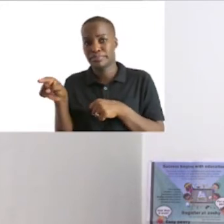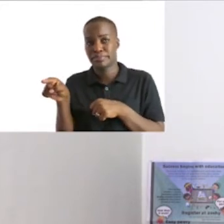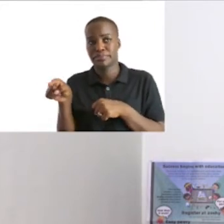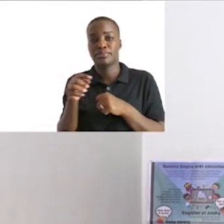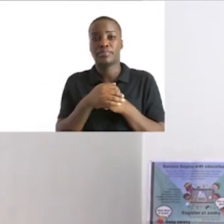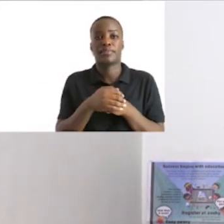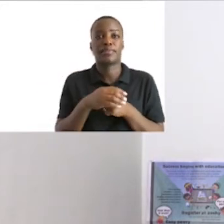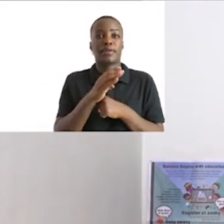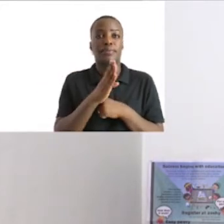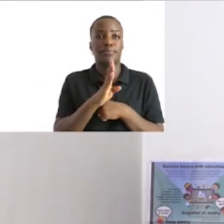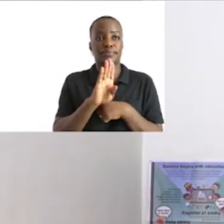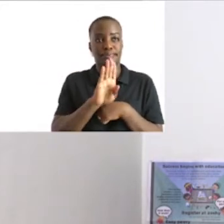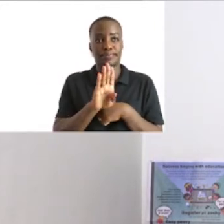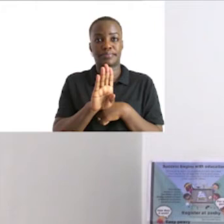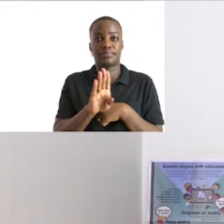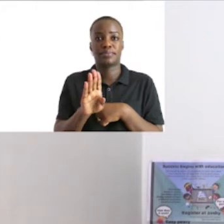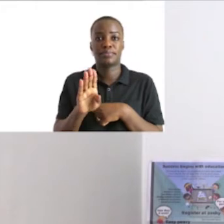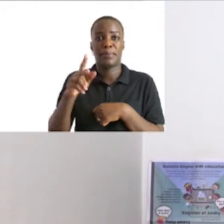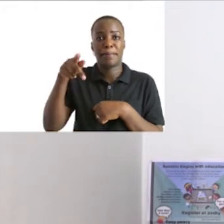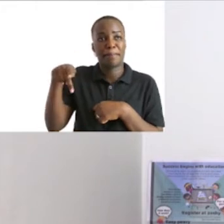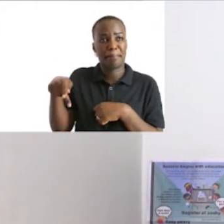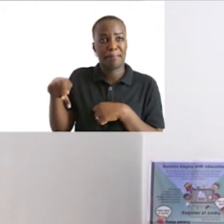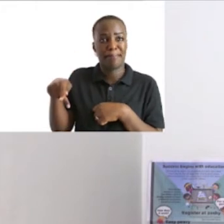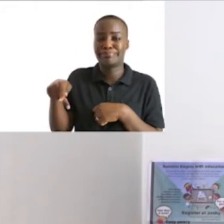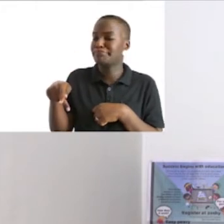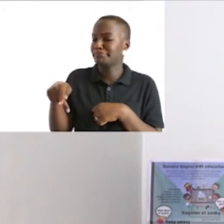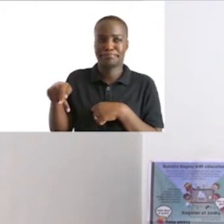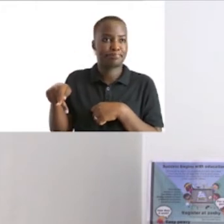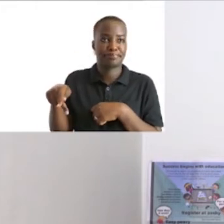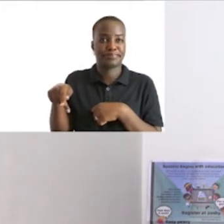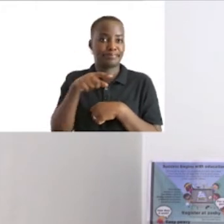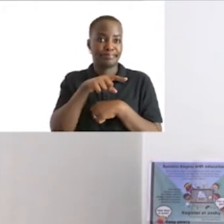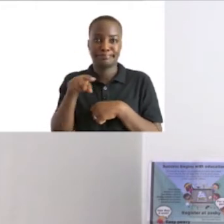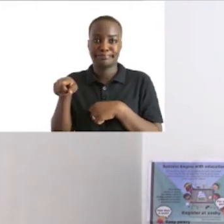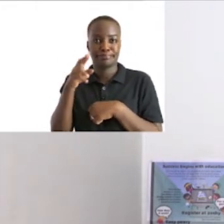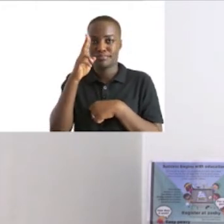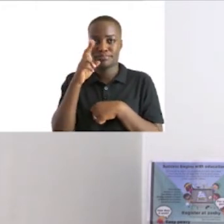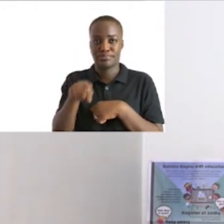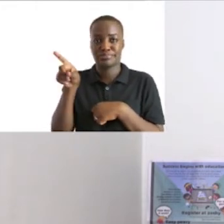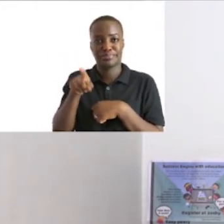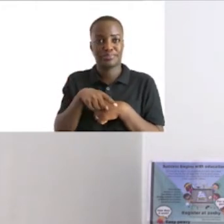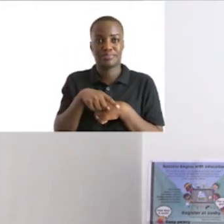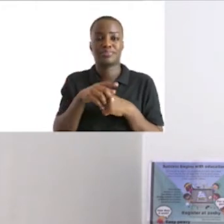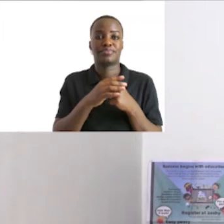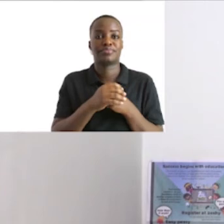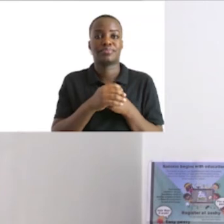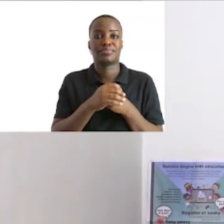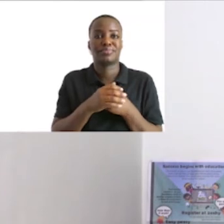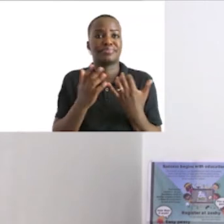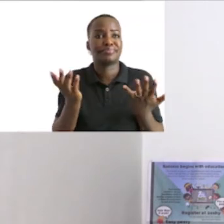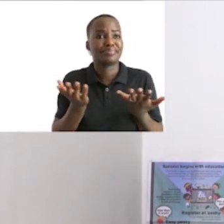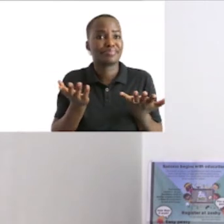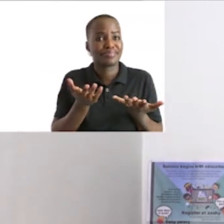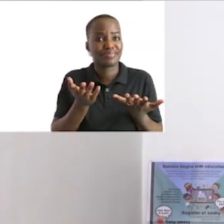across. B, p. No, this is not correct either.